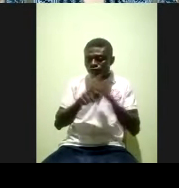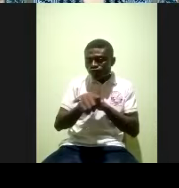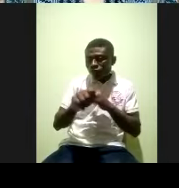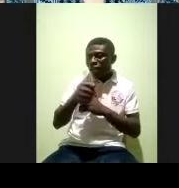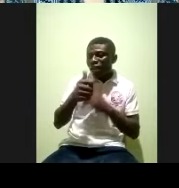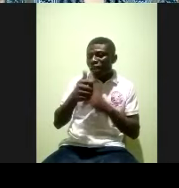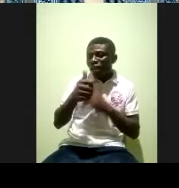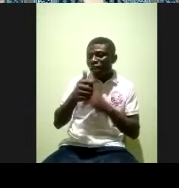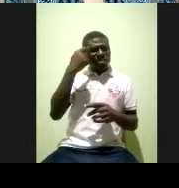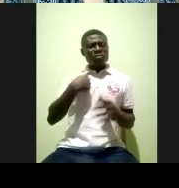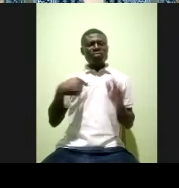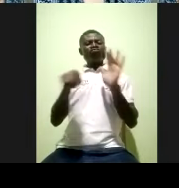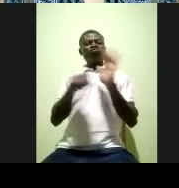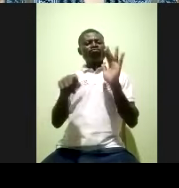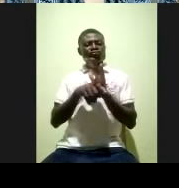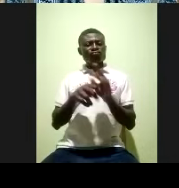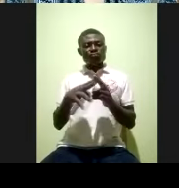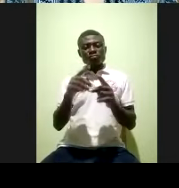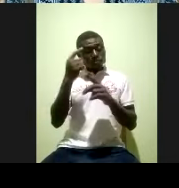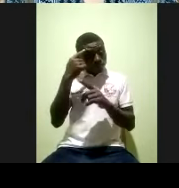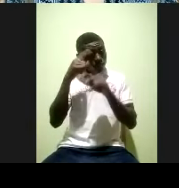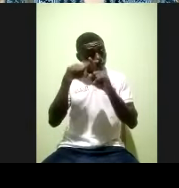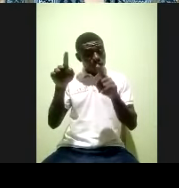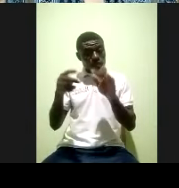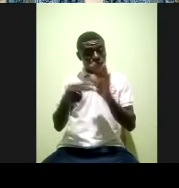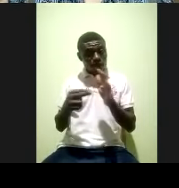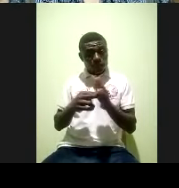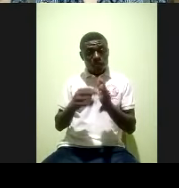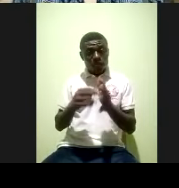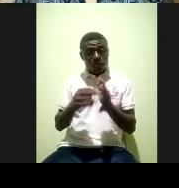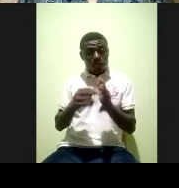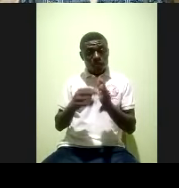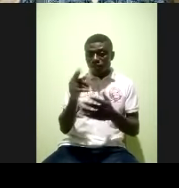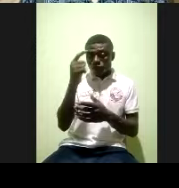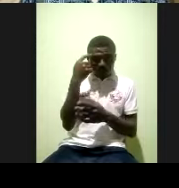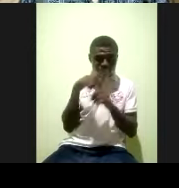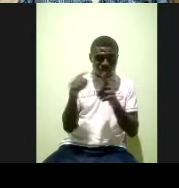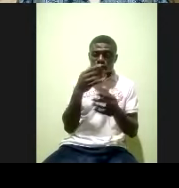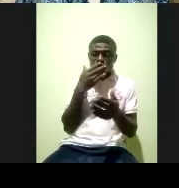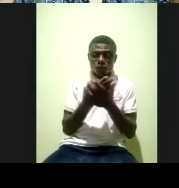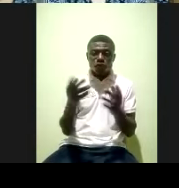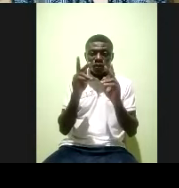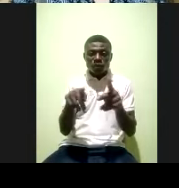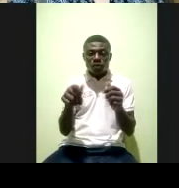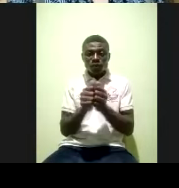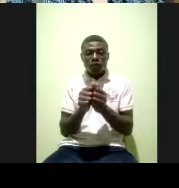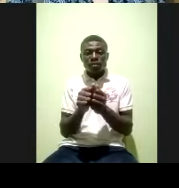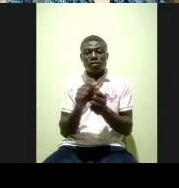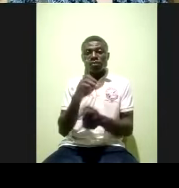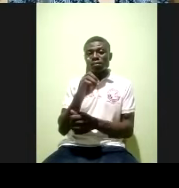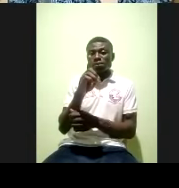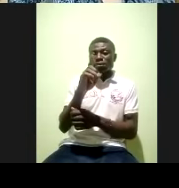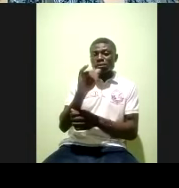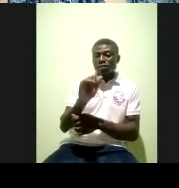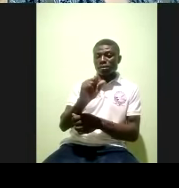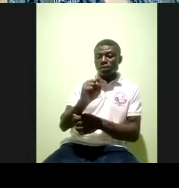them. However, thinking differently can be a really good thing. A person with dyslexia may be very good at